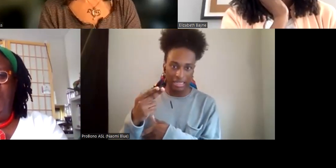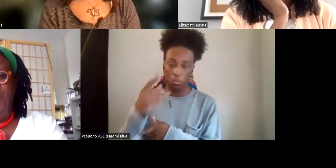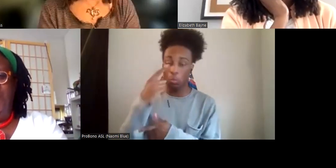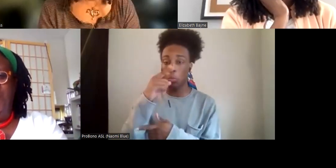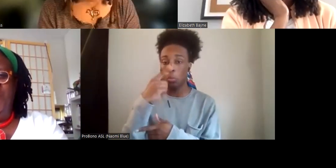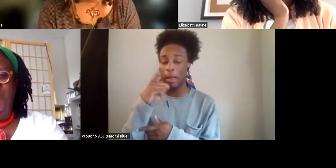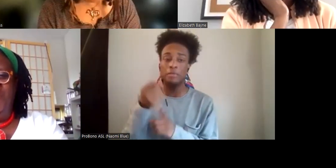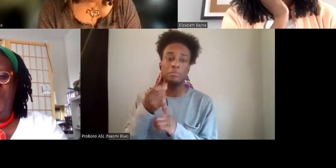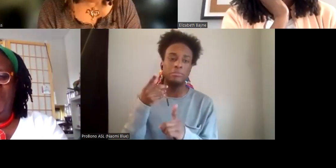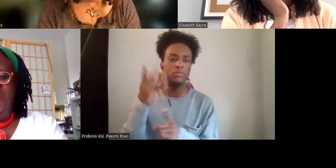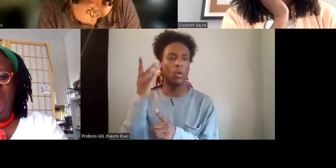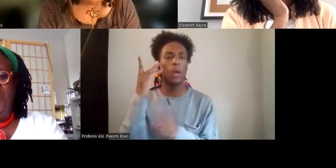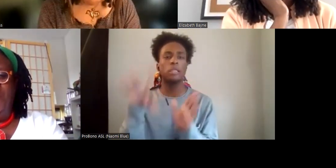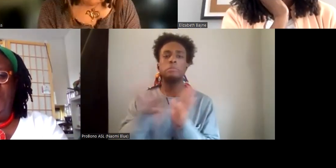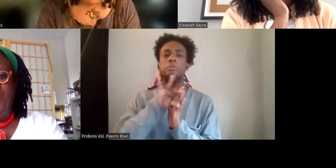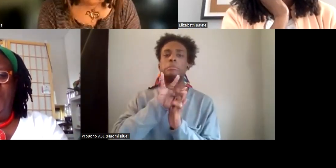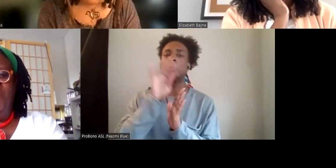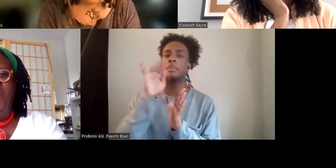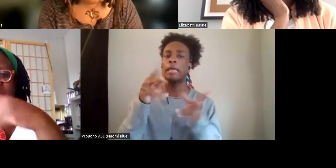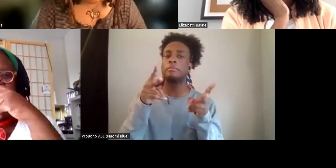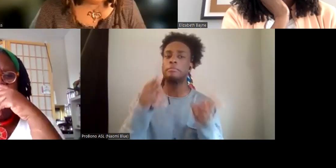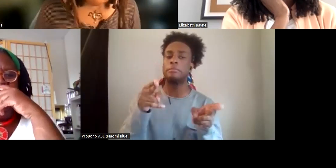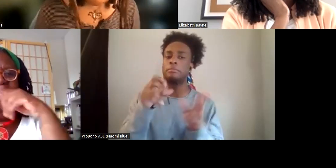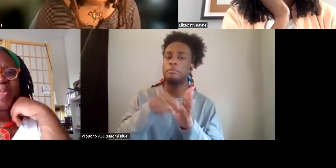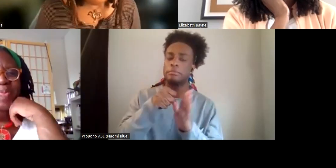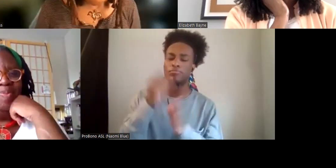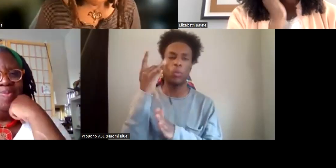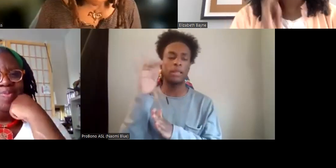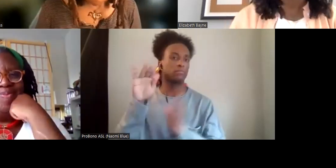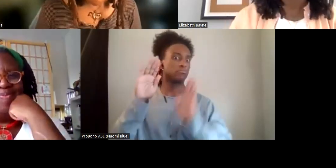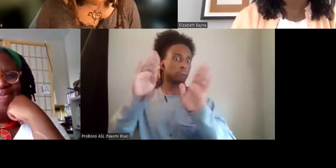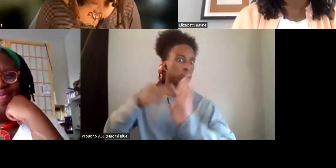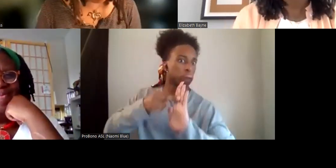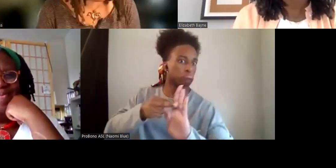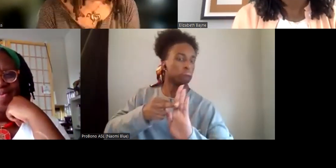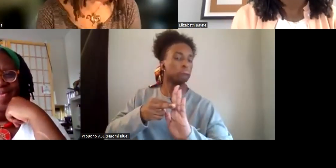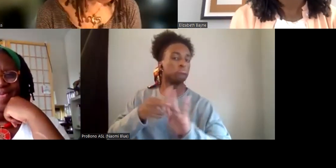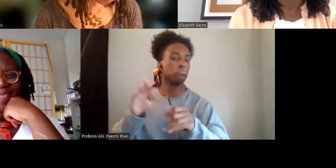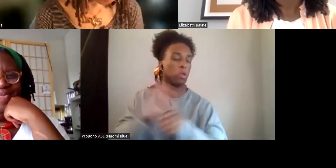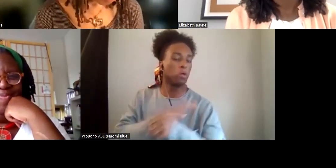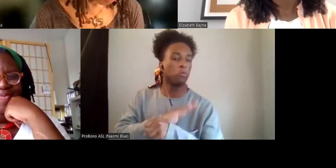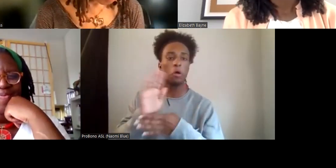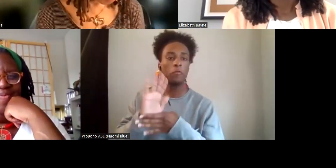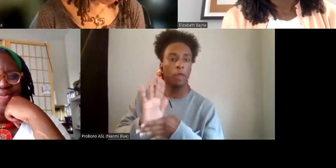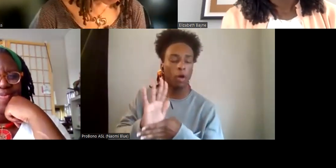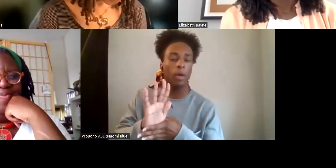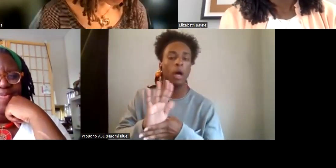why you picked that clip and why that's a great representation of the film, and also how you're